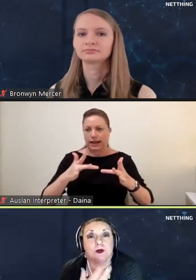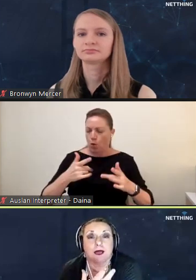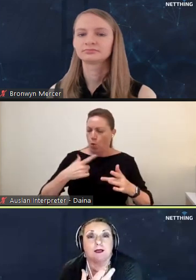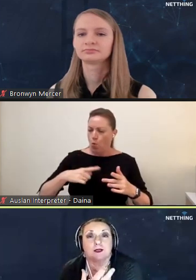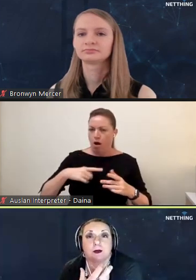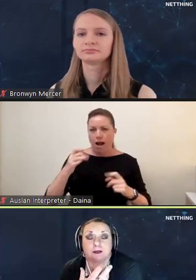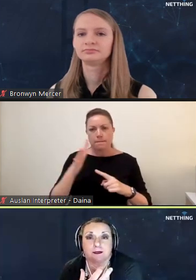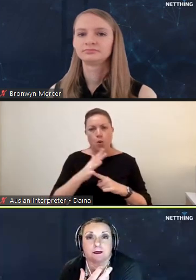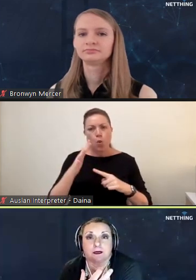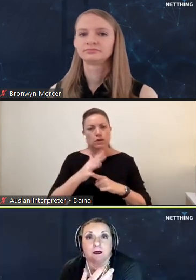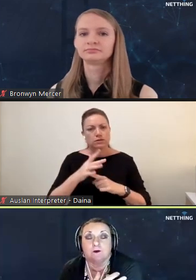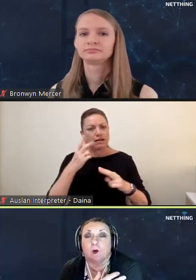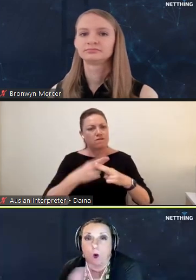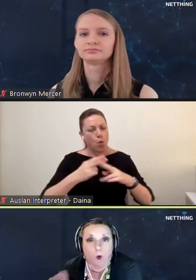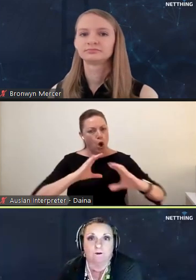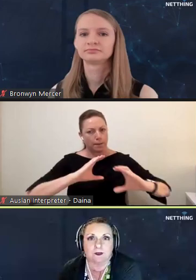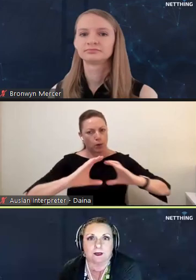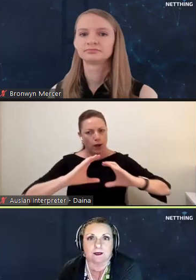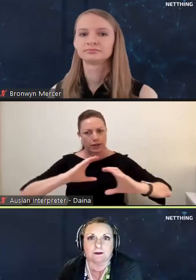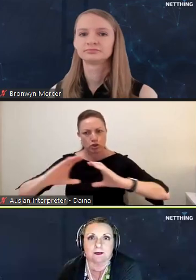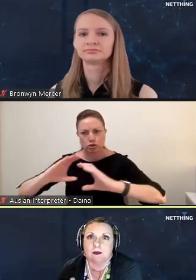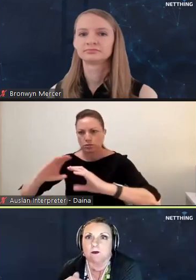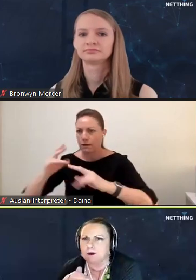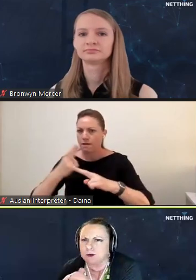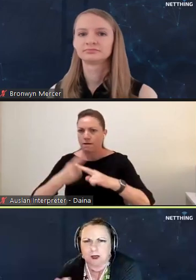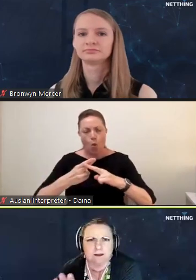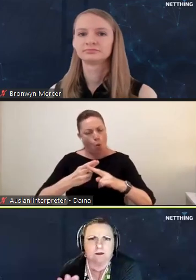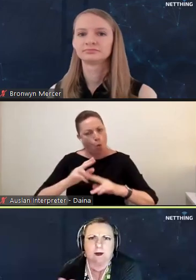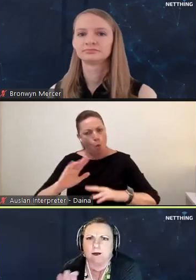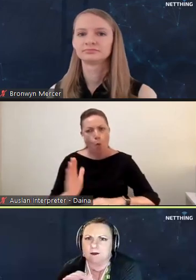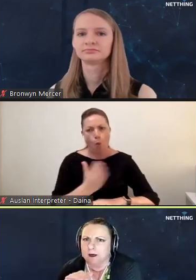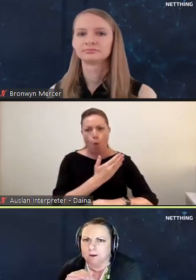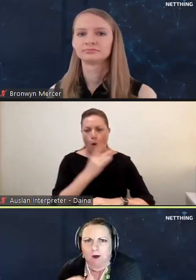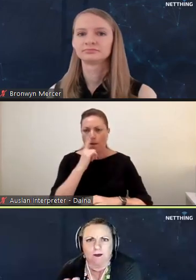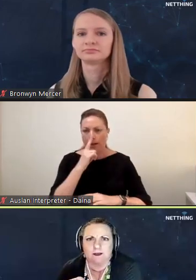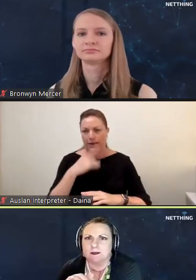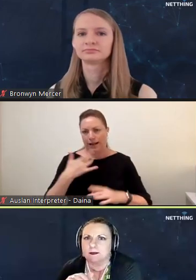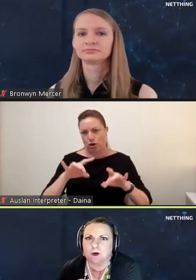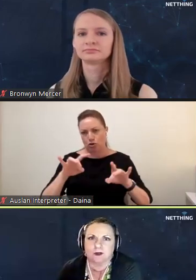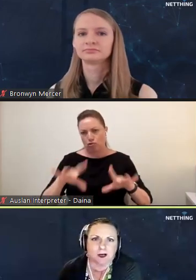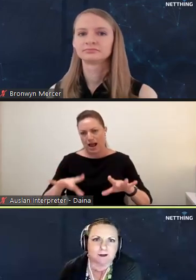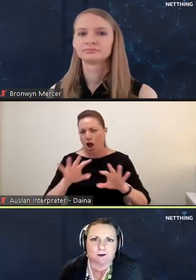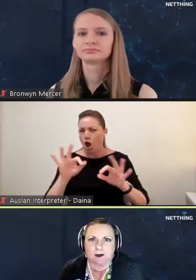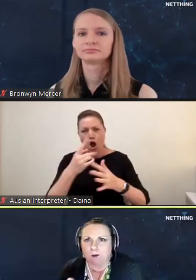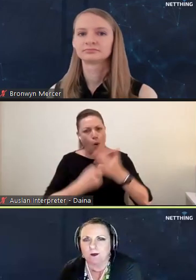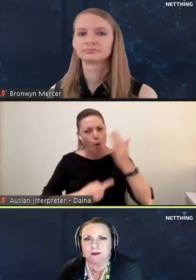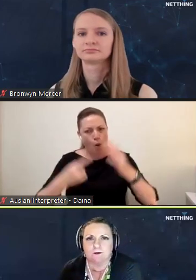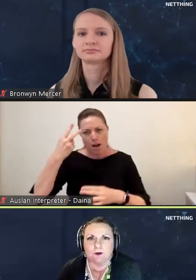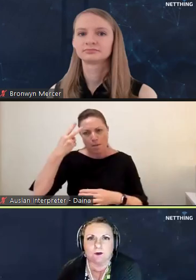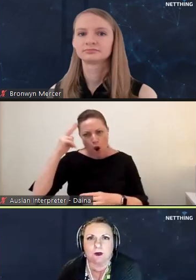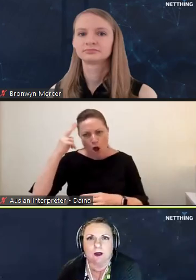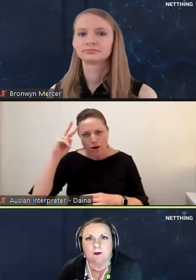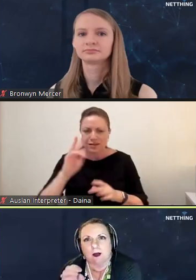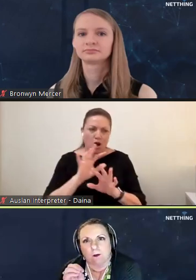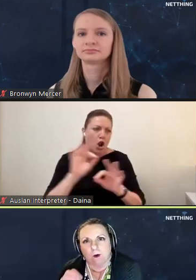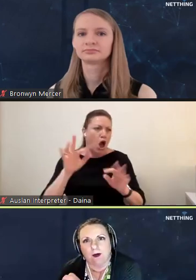as a communication modality for all of Australians, not just about politics, not just about points